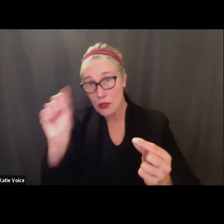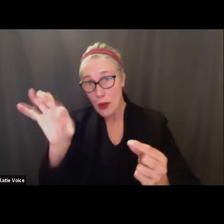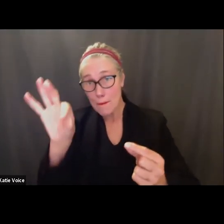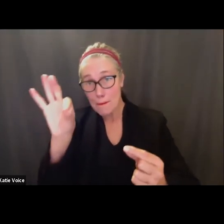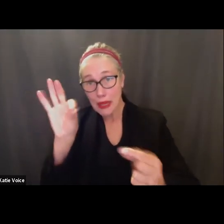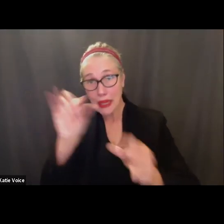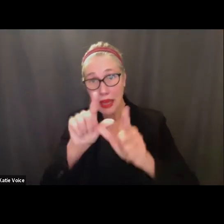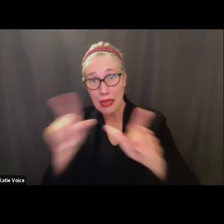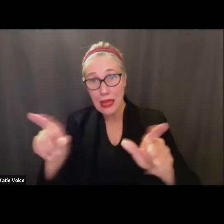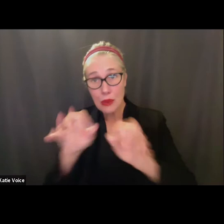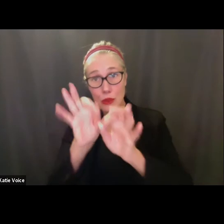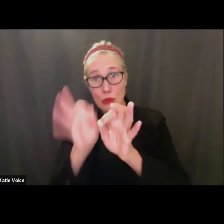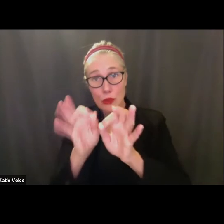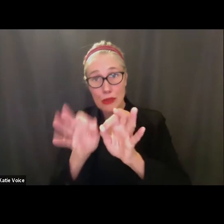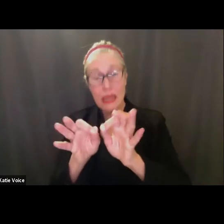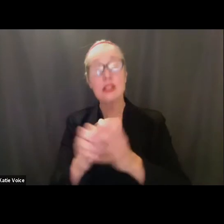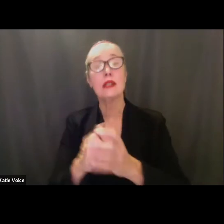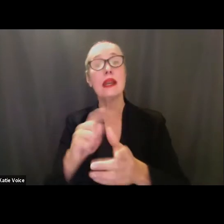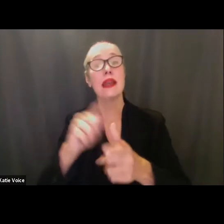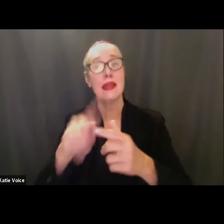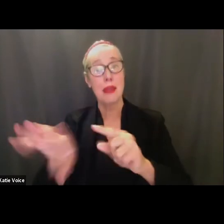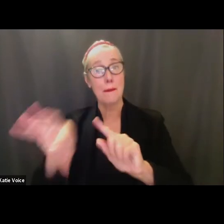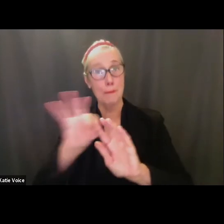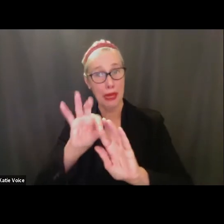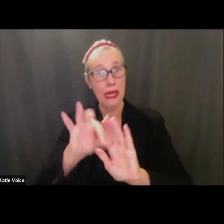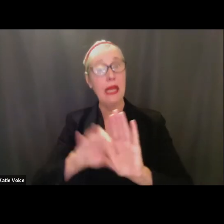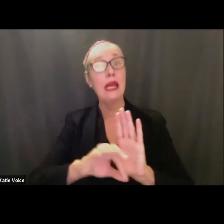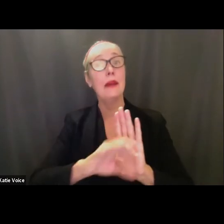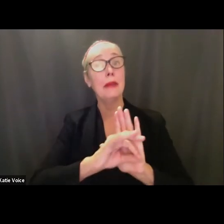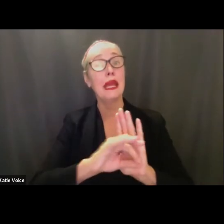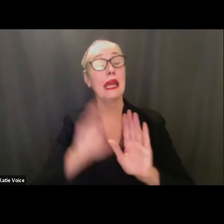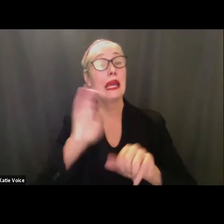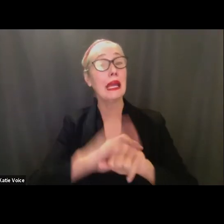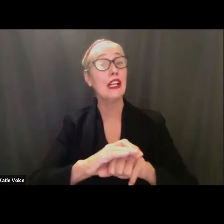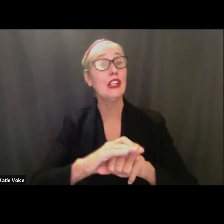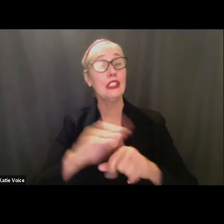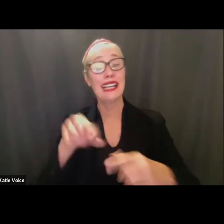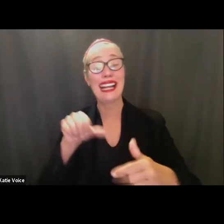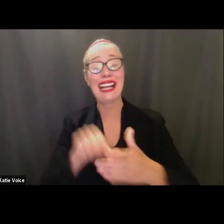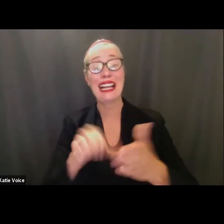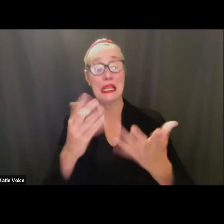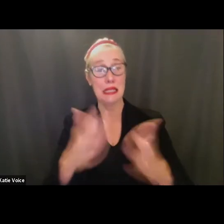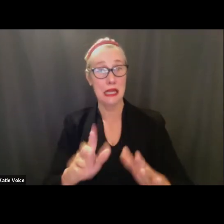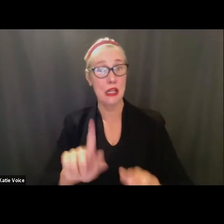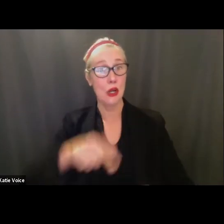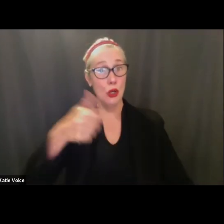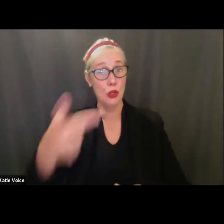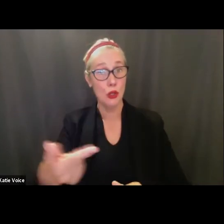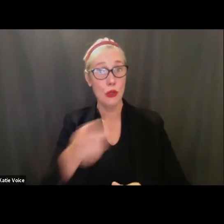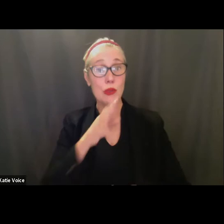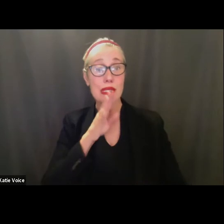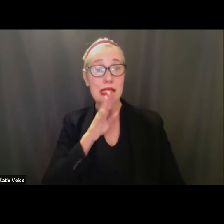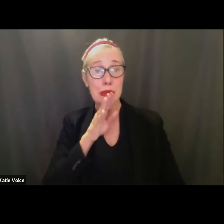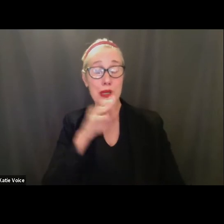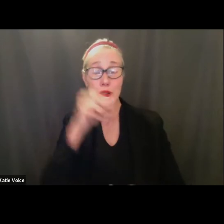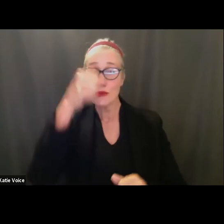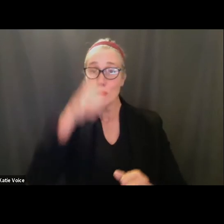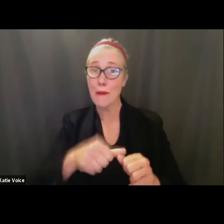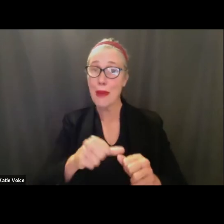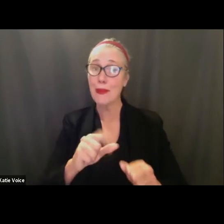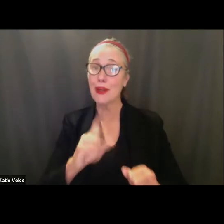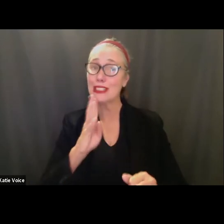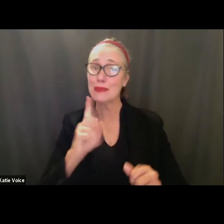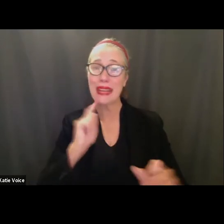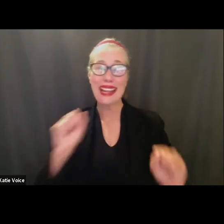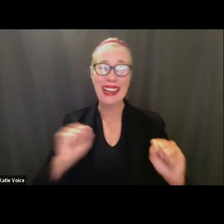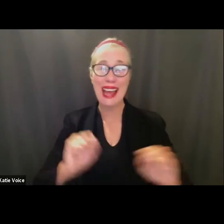language interpretation then select english and click done and when it's your turn to speak please remember to be loud and clear